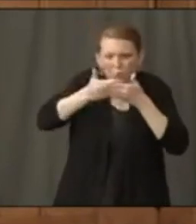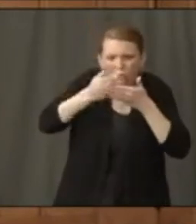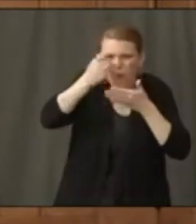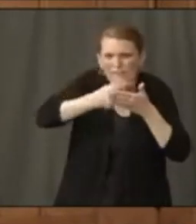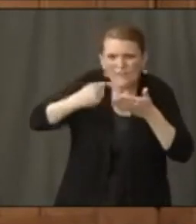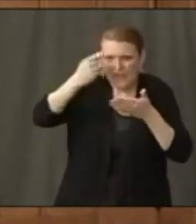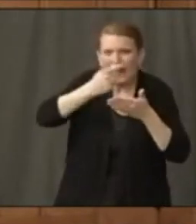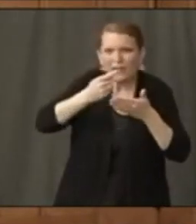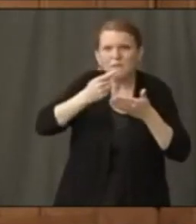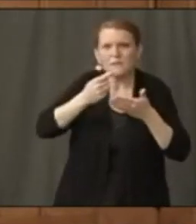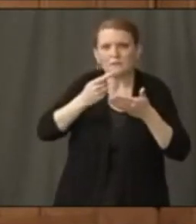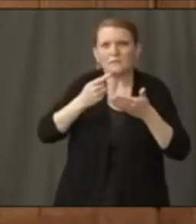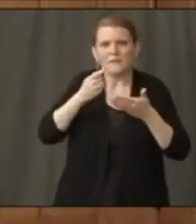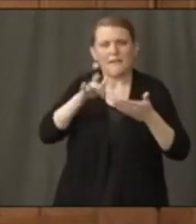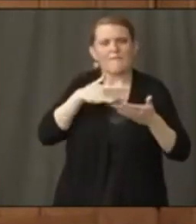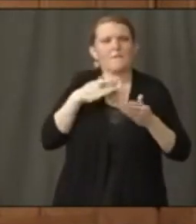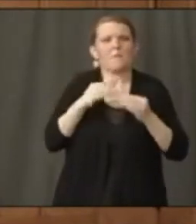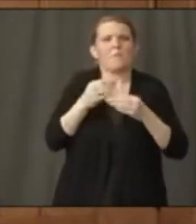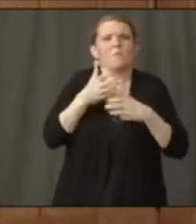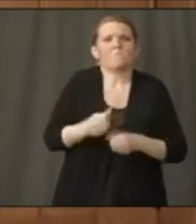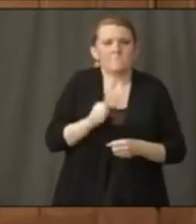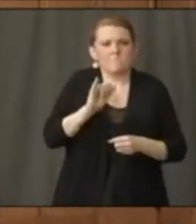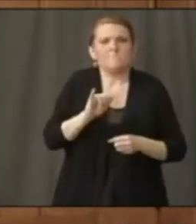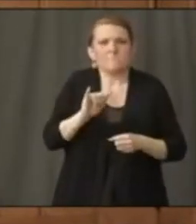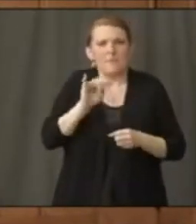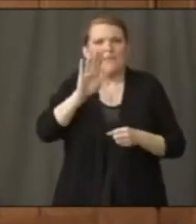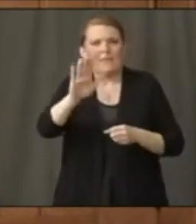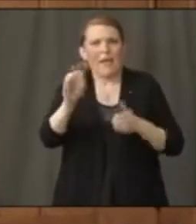and we hope to have something finalized by the end of the week.